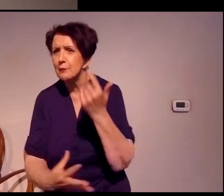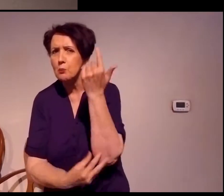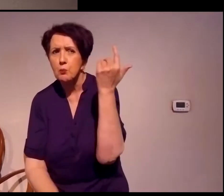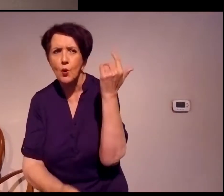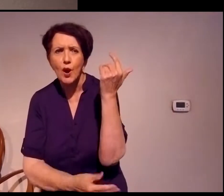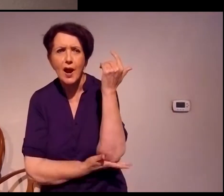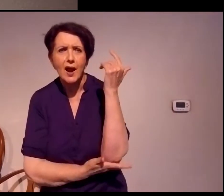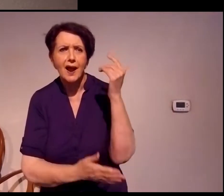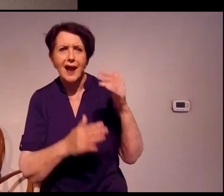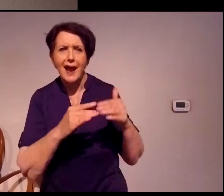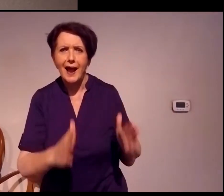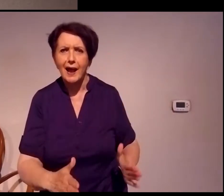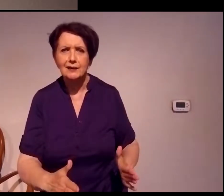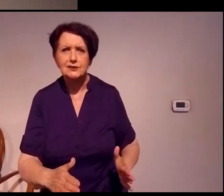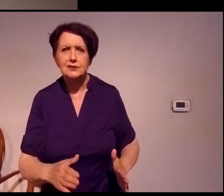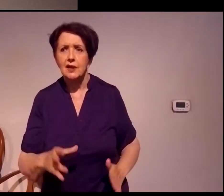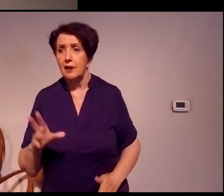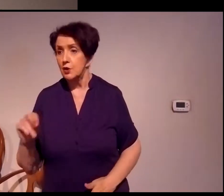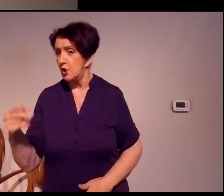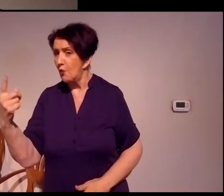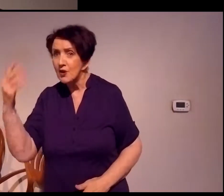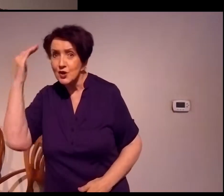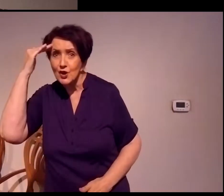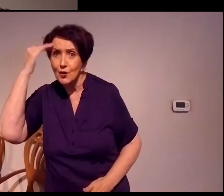Nobody knew, but we were going.